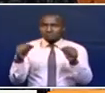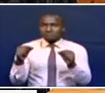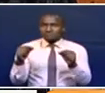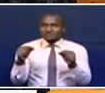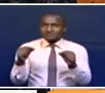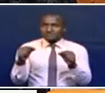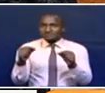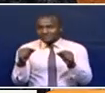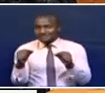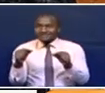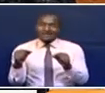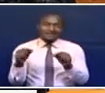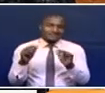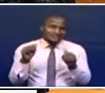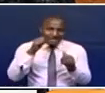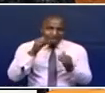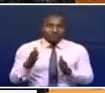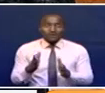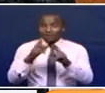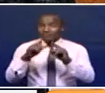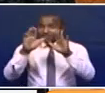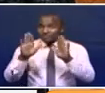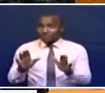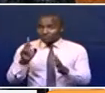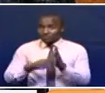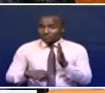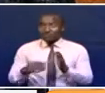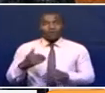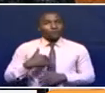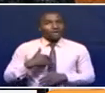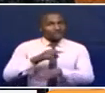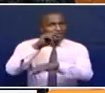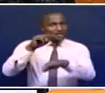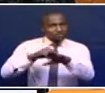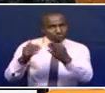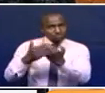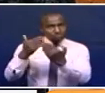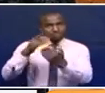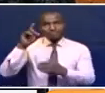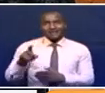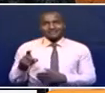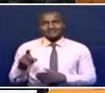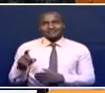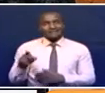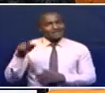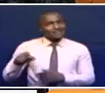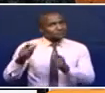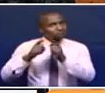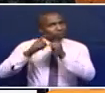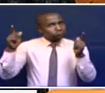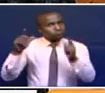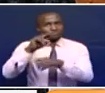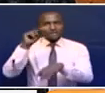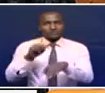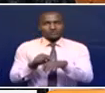is relaxing, the most important thing is we have a nation to look after. And this is a great nation.